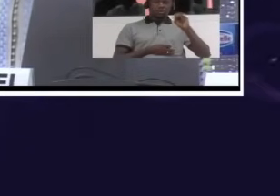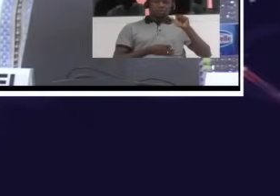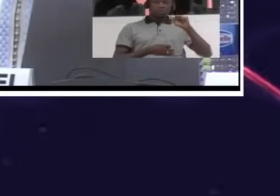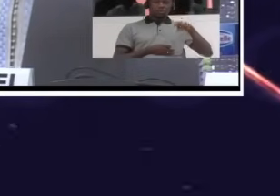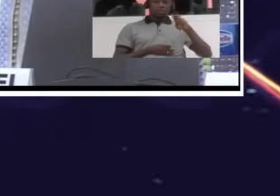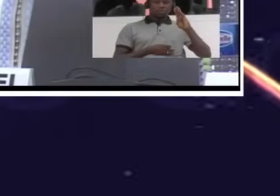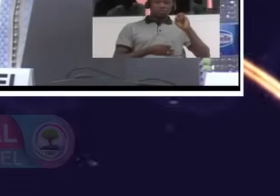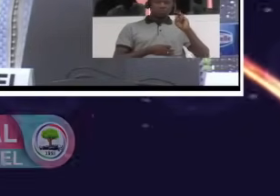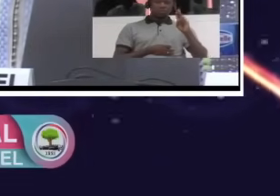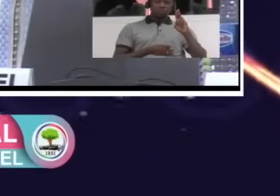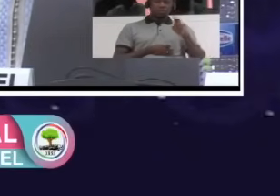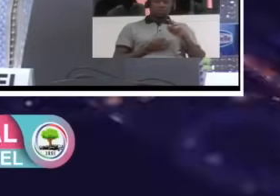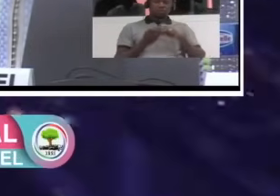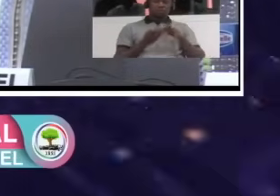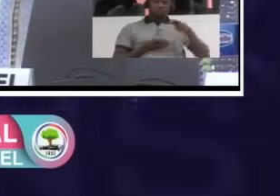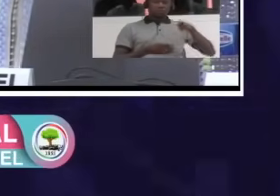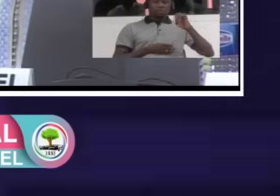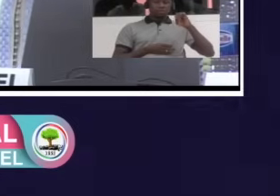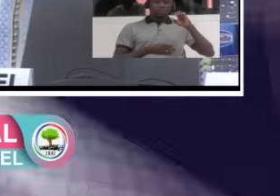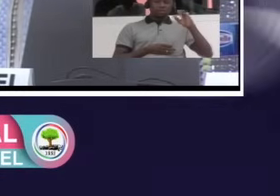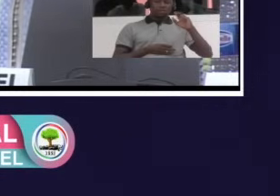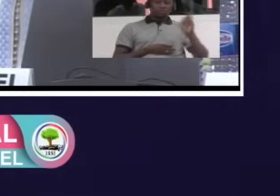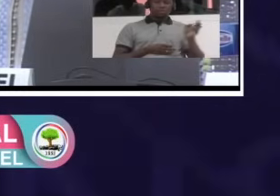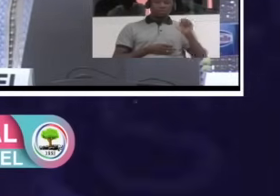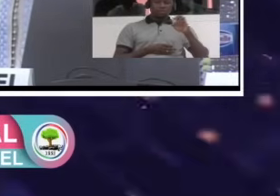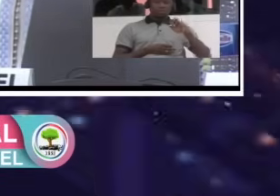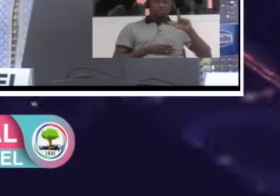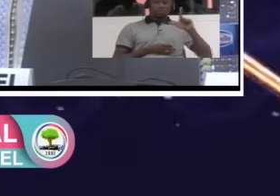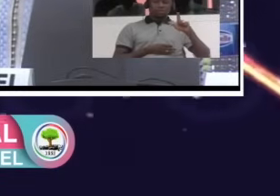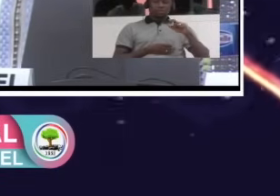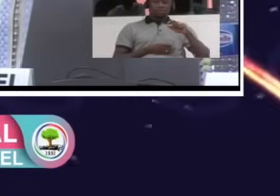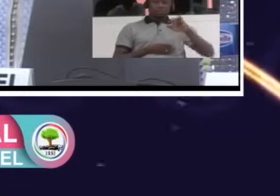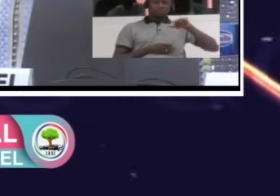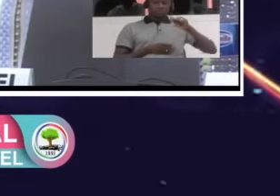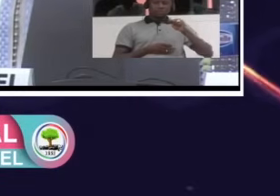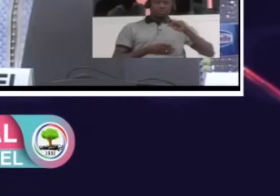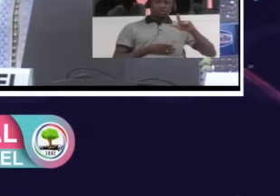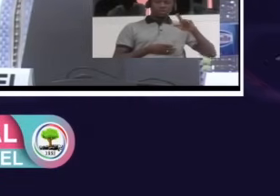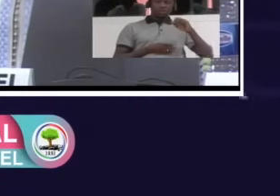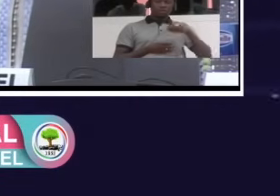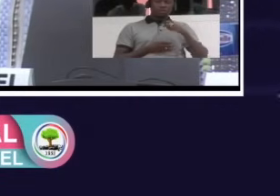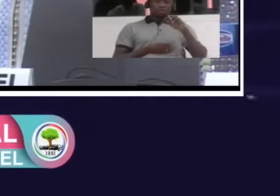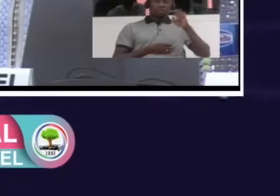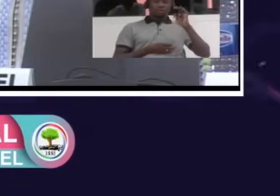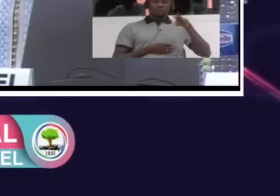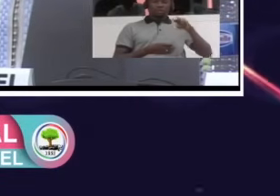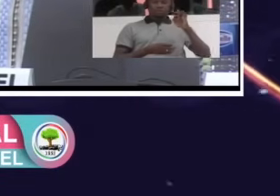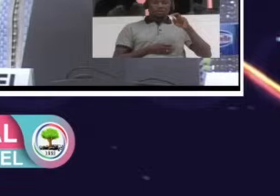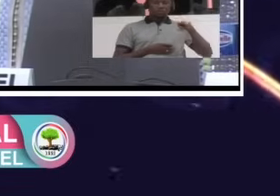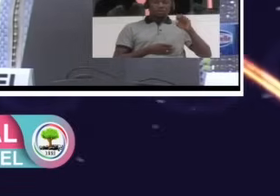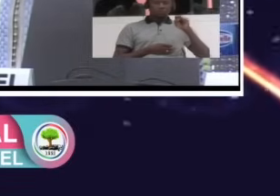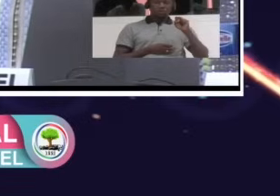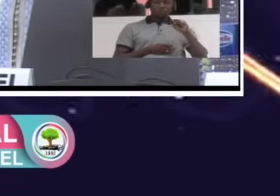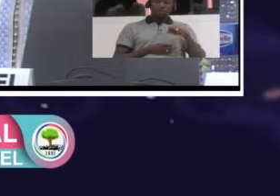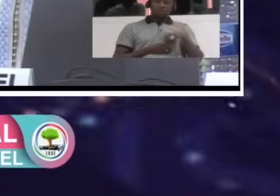Michael Jata, yes. Fansu Nyabali, yes. And Malik Manga, yes. And Omar A. Jallow,